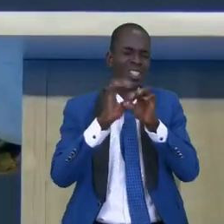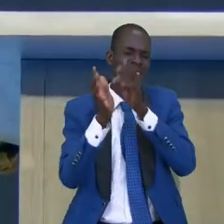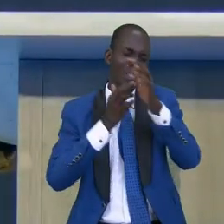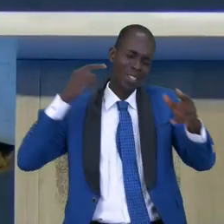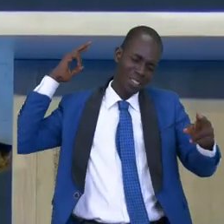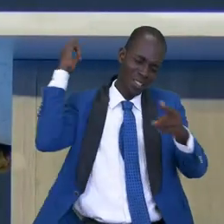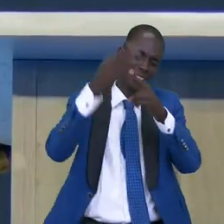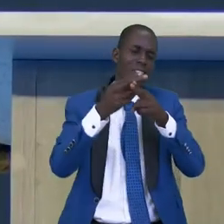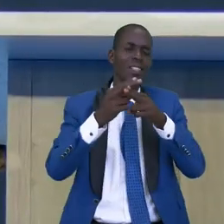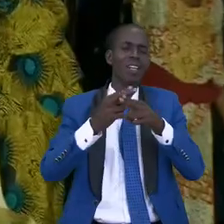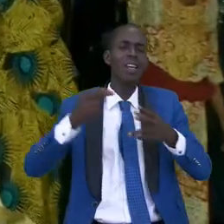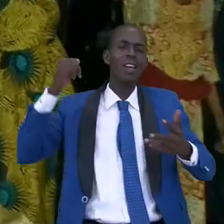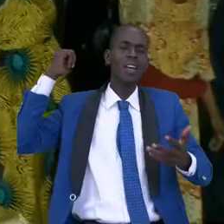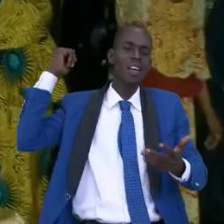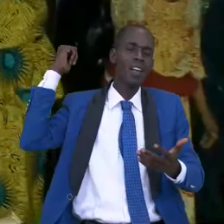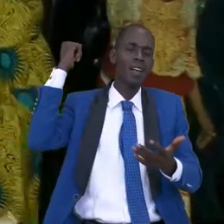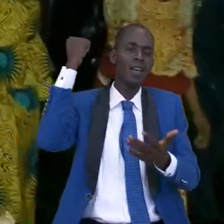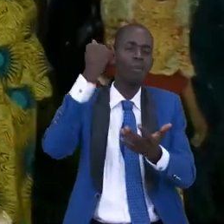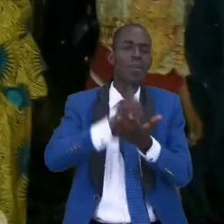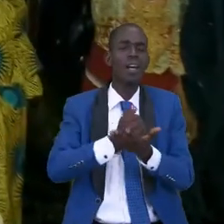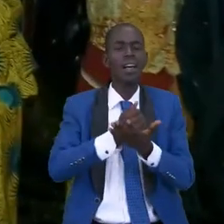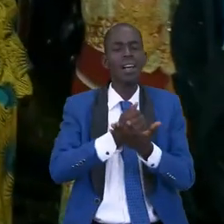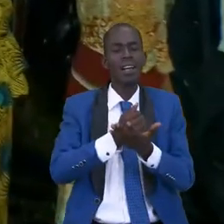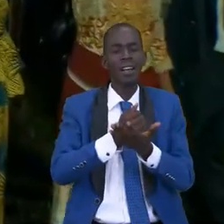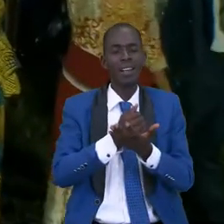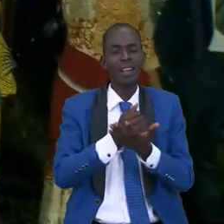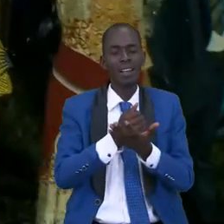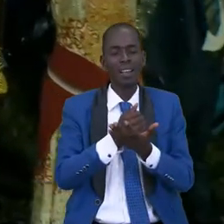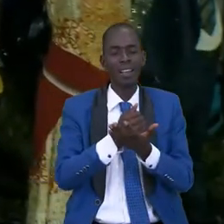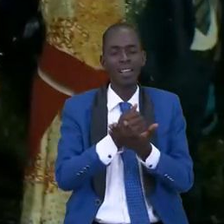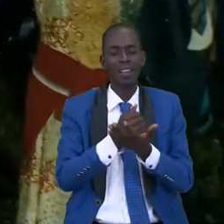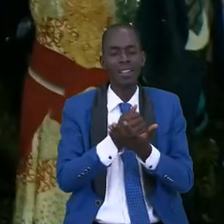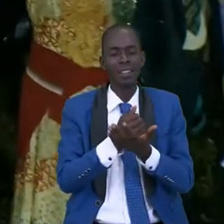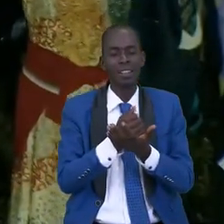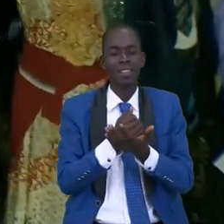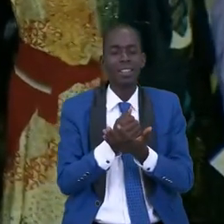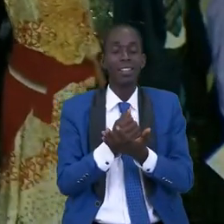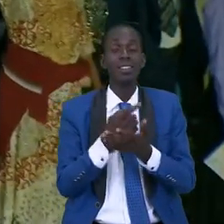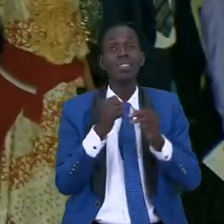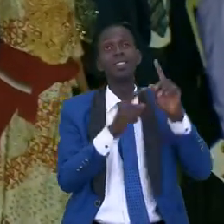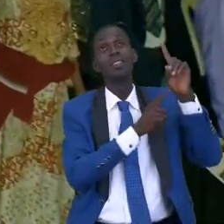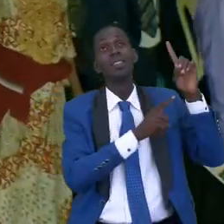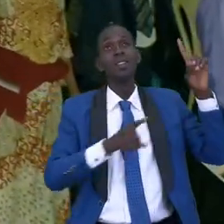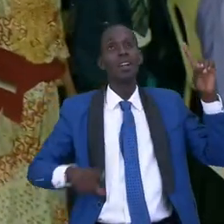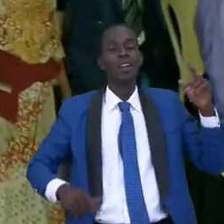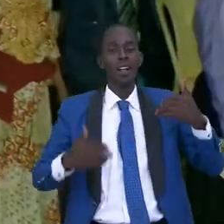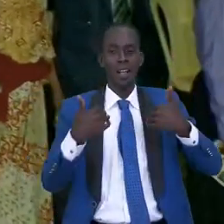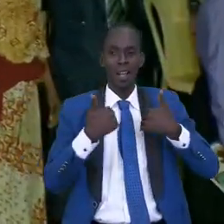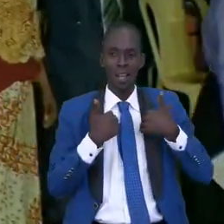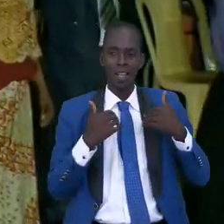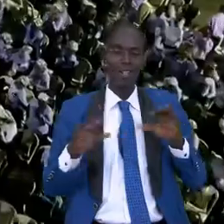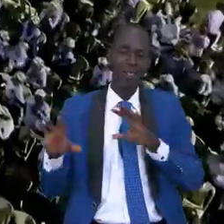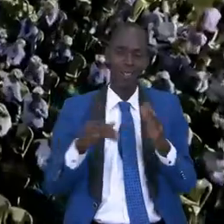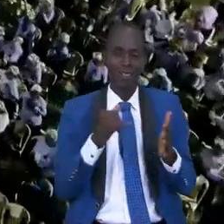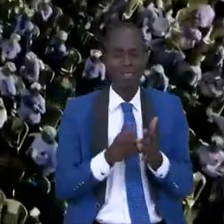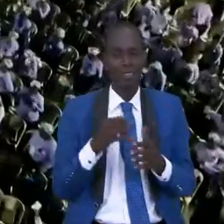name I pray. In The Lord has done